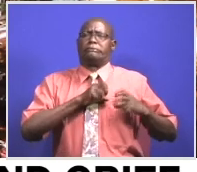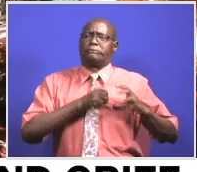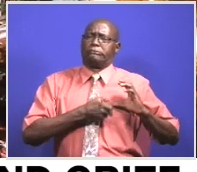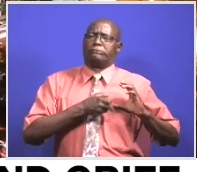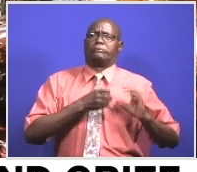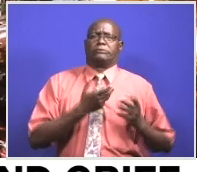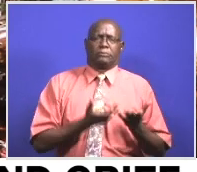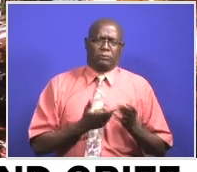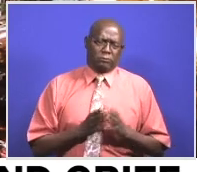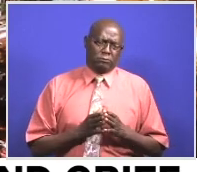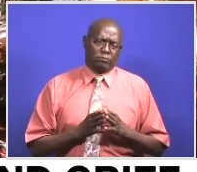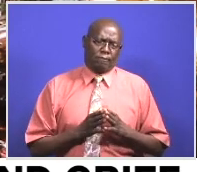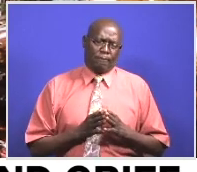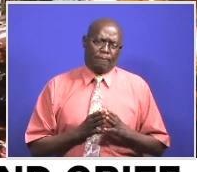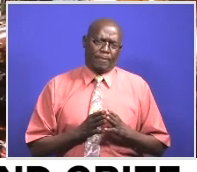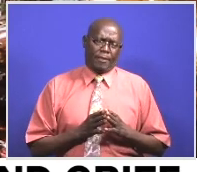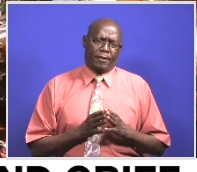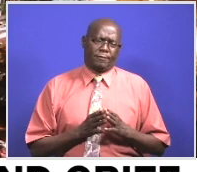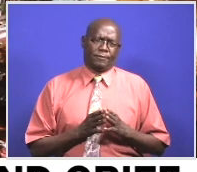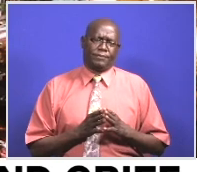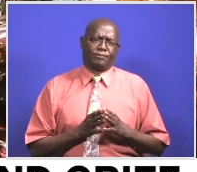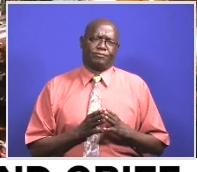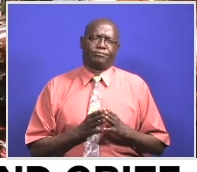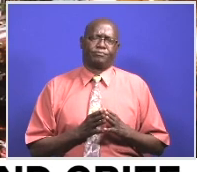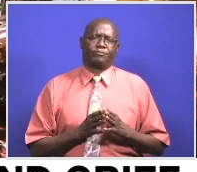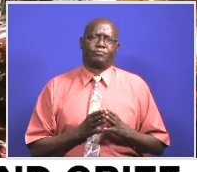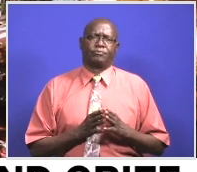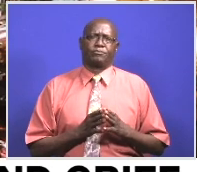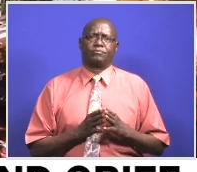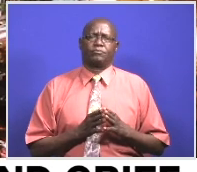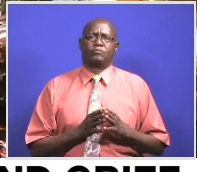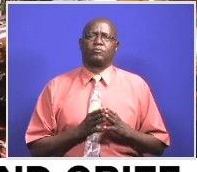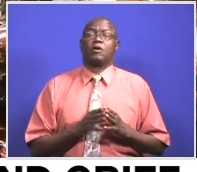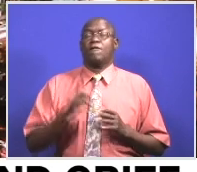will say that my family did not do for me, and I wish they did,